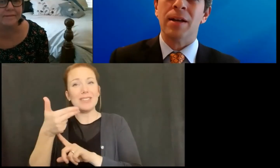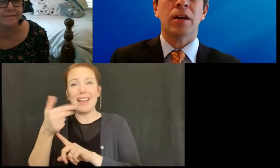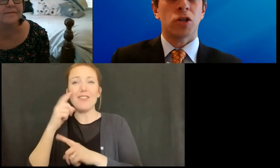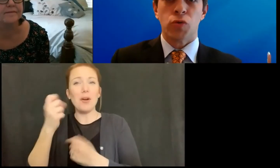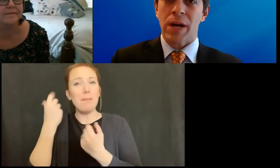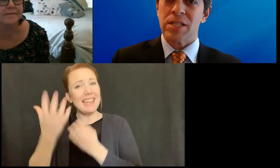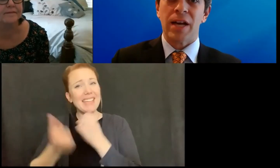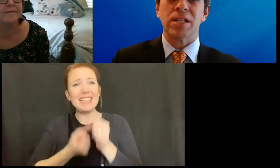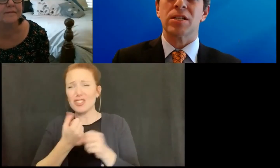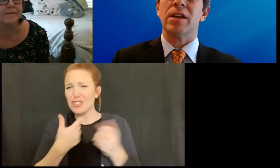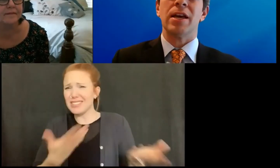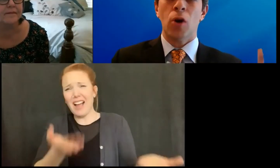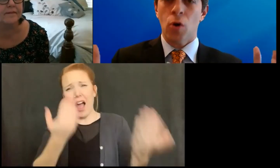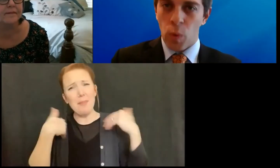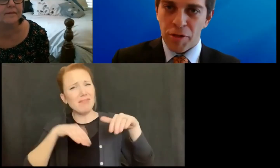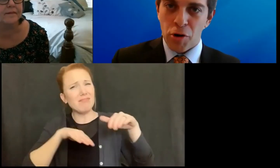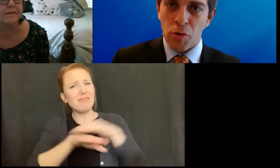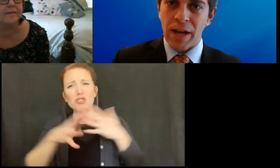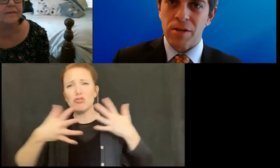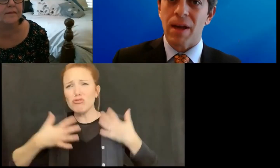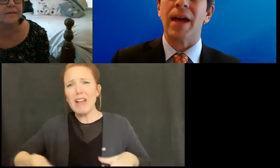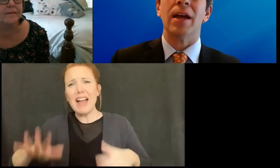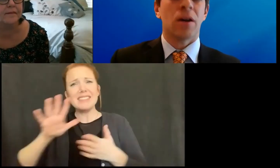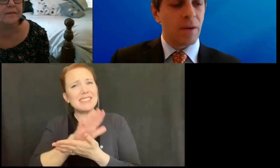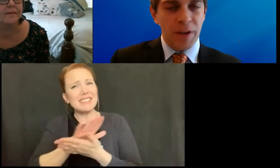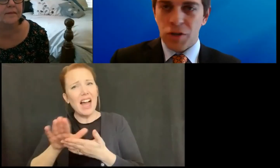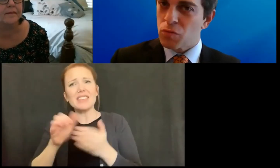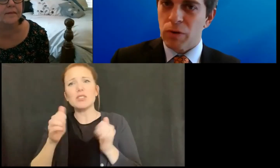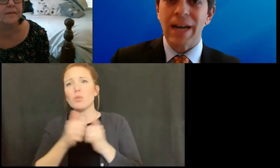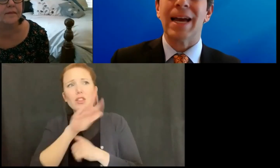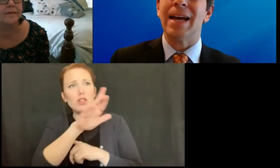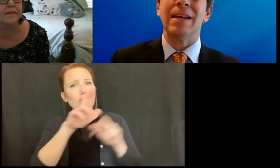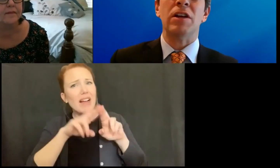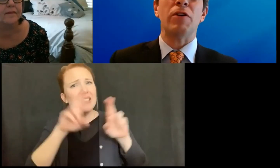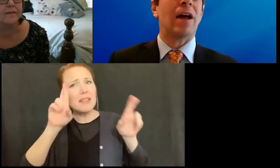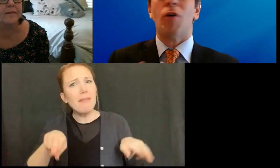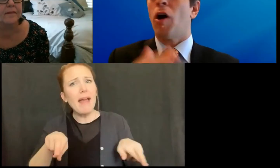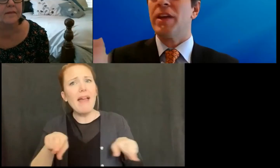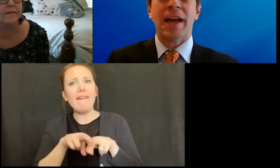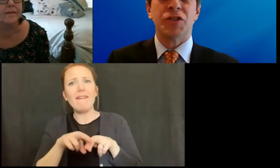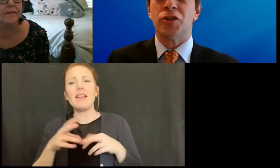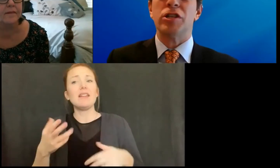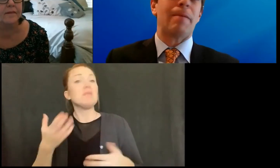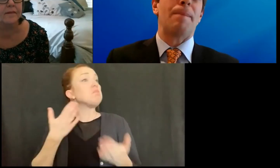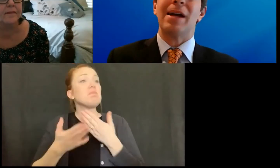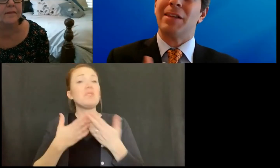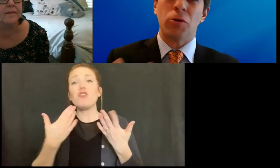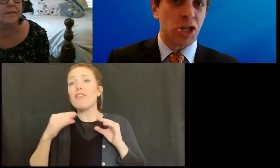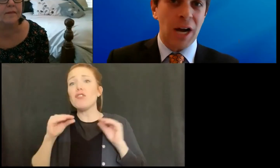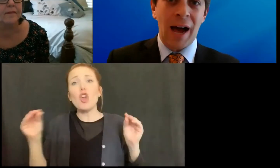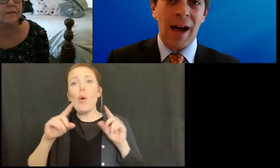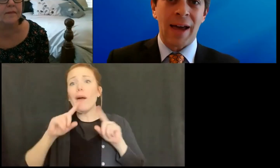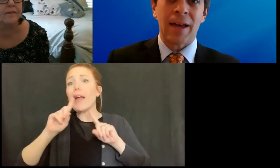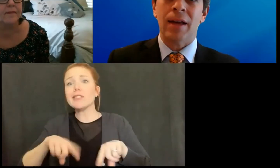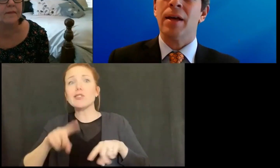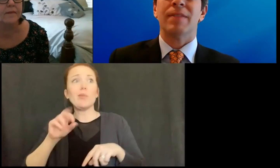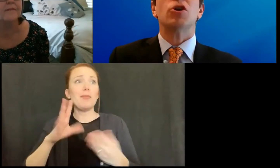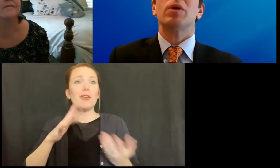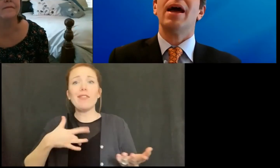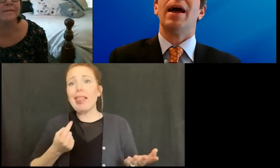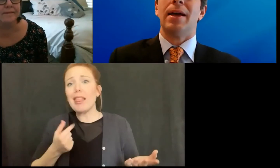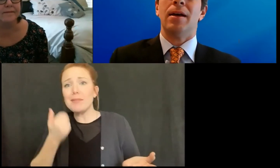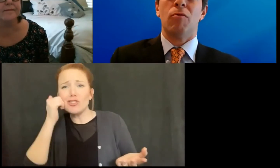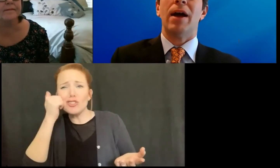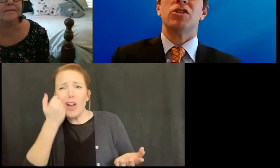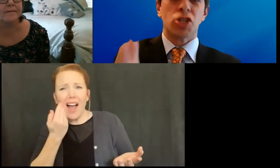come in, dress nicely with your resume and just ready. And even if you don't have all the answers, you might be a little shy,